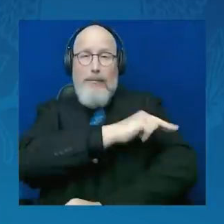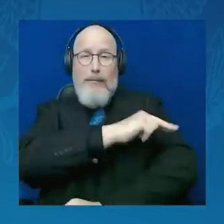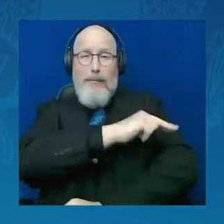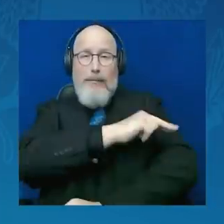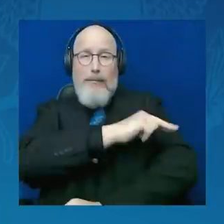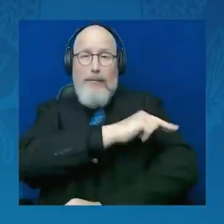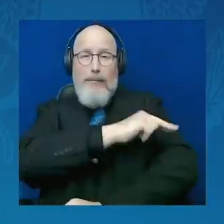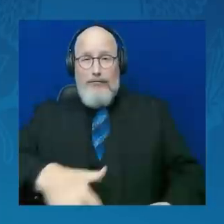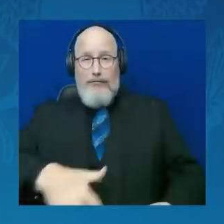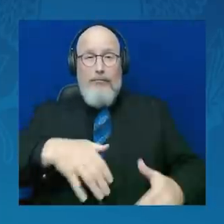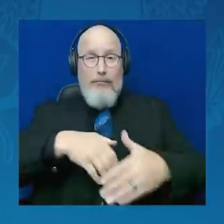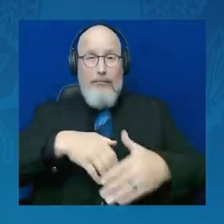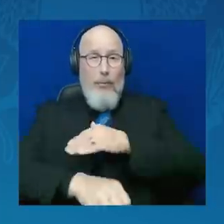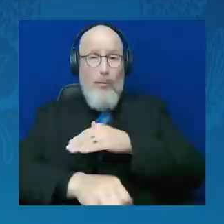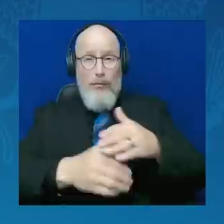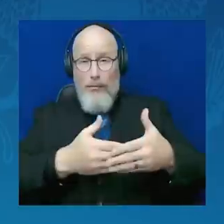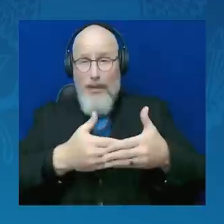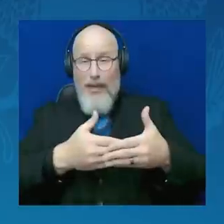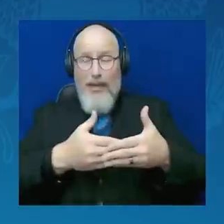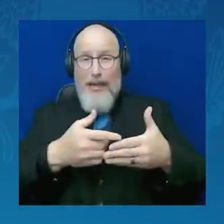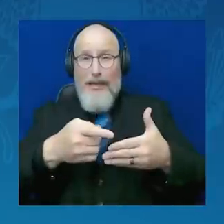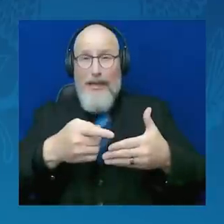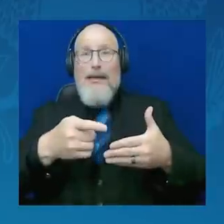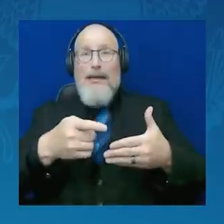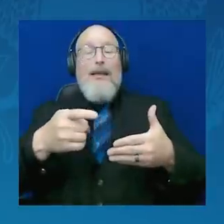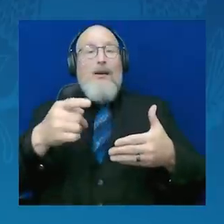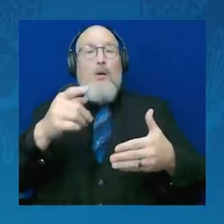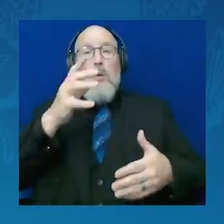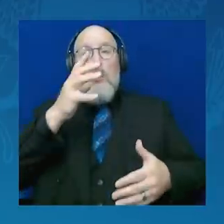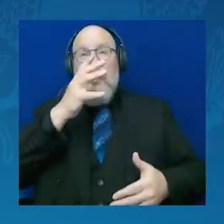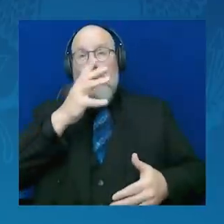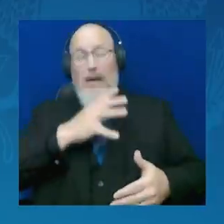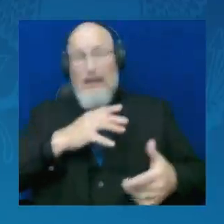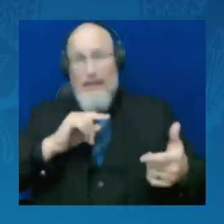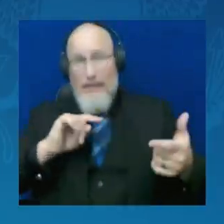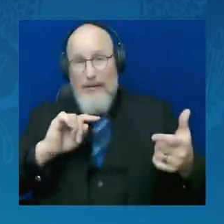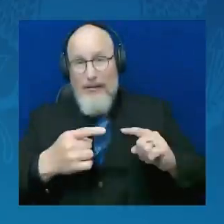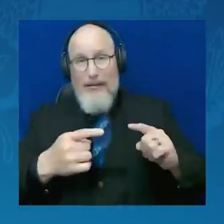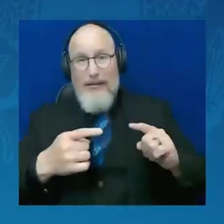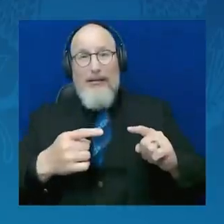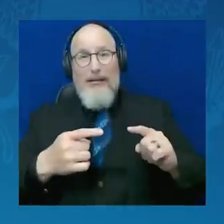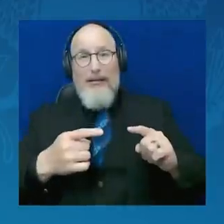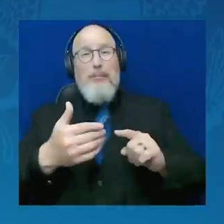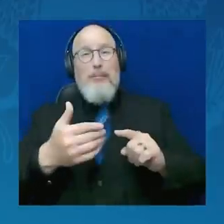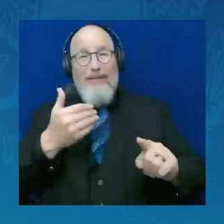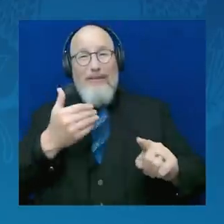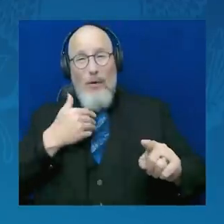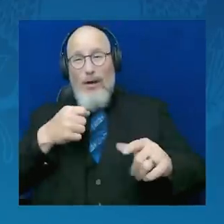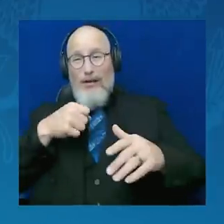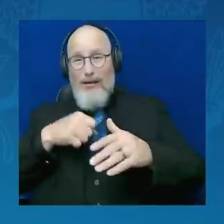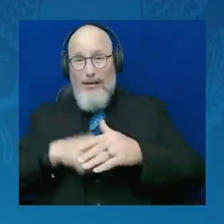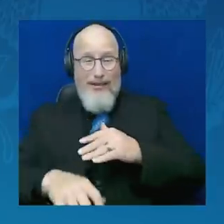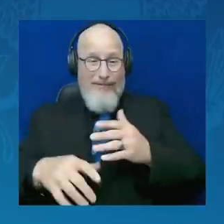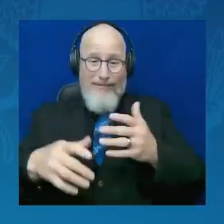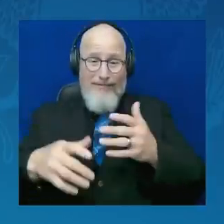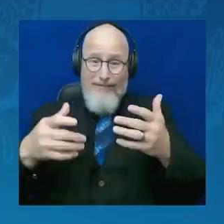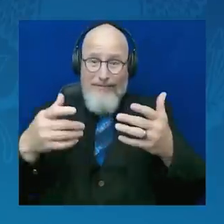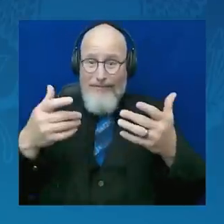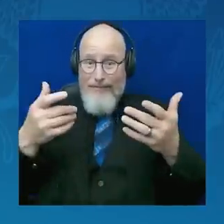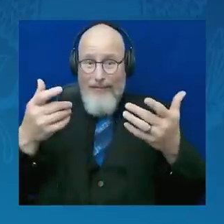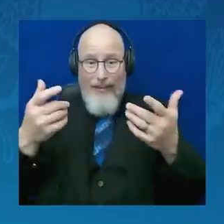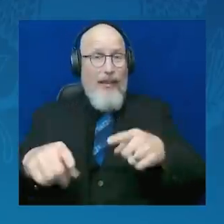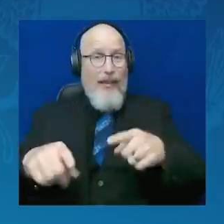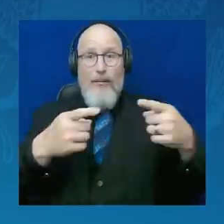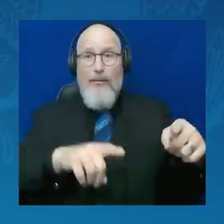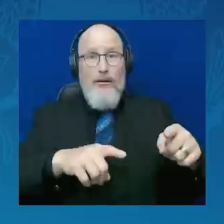circumstances, wounded women right before labor are being carried out. None of us has ever expected